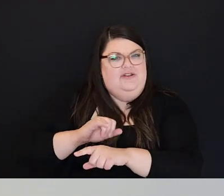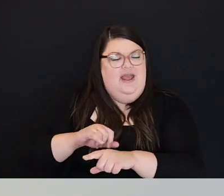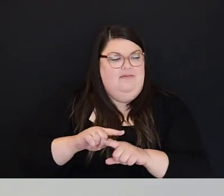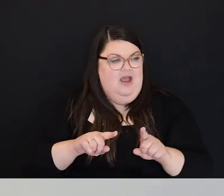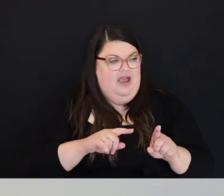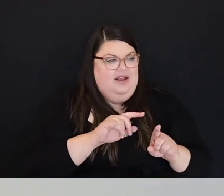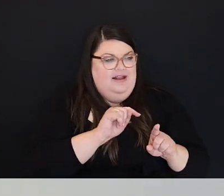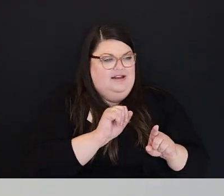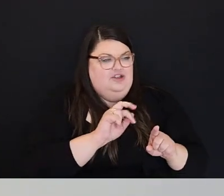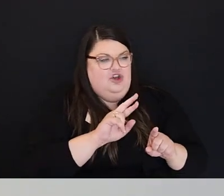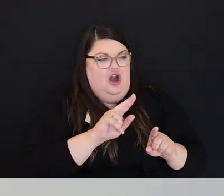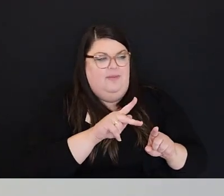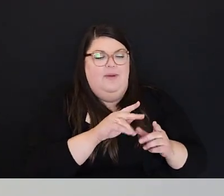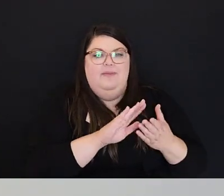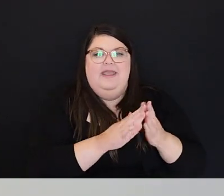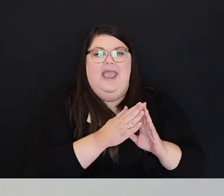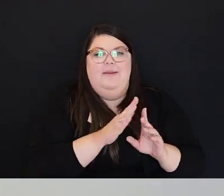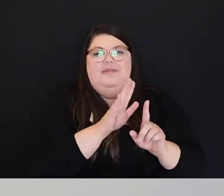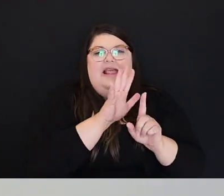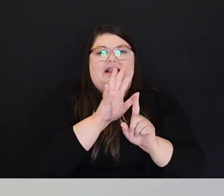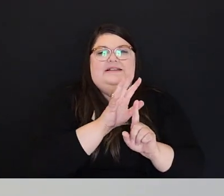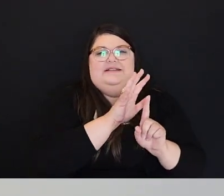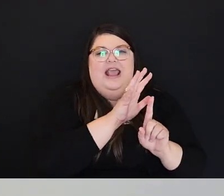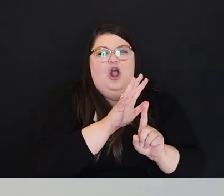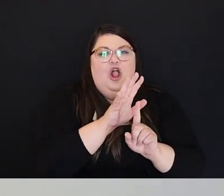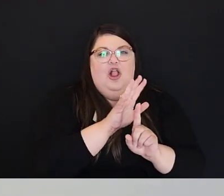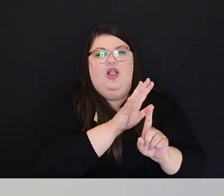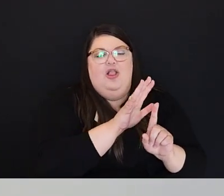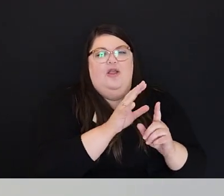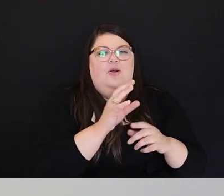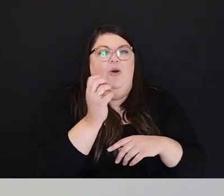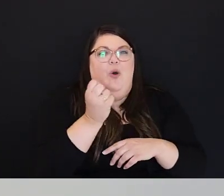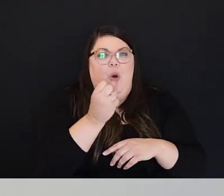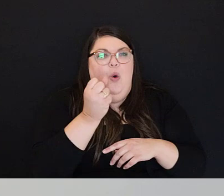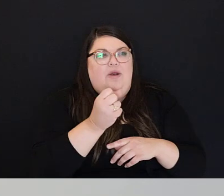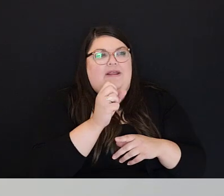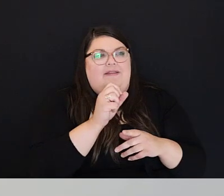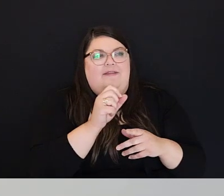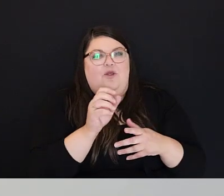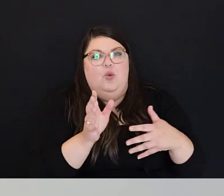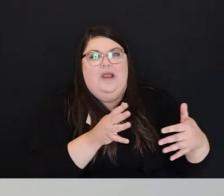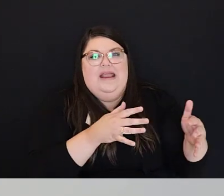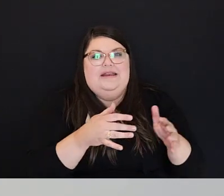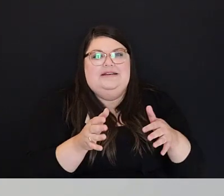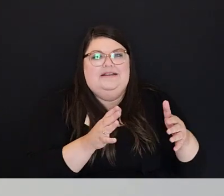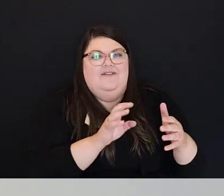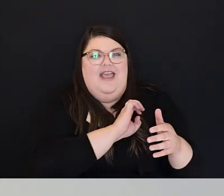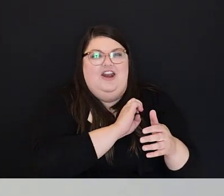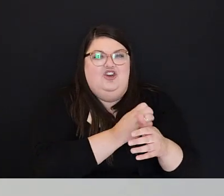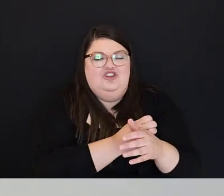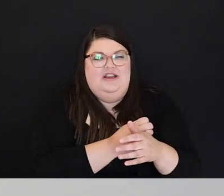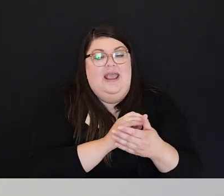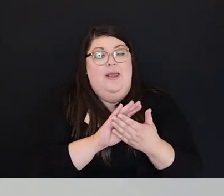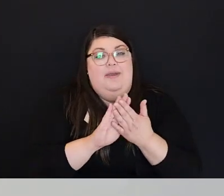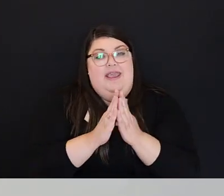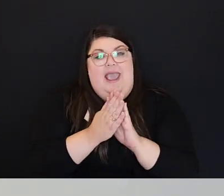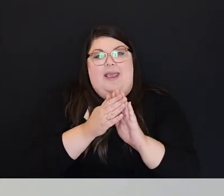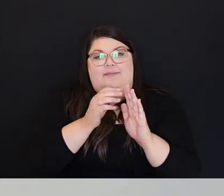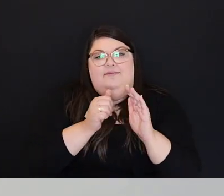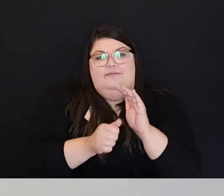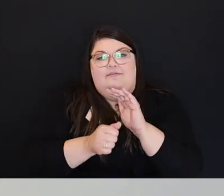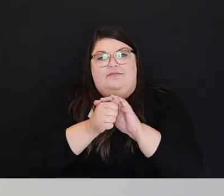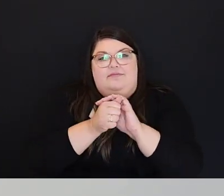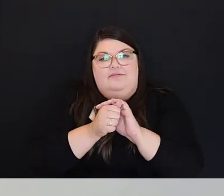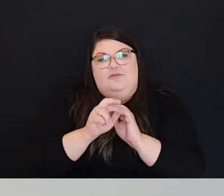sail and a holder of the wind, a holder of that energy, but then became a refuge. So there's this